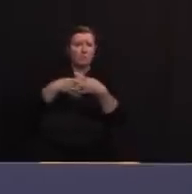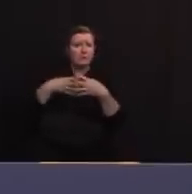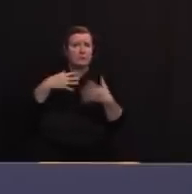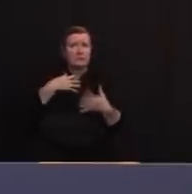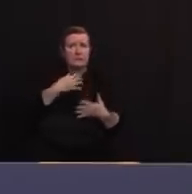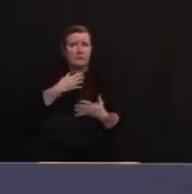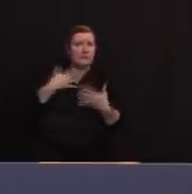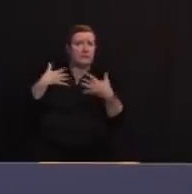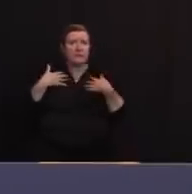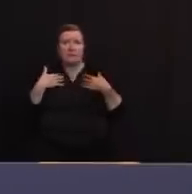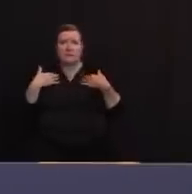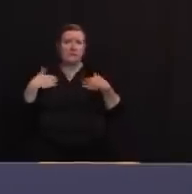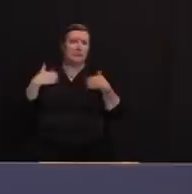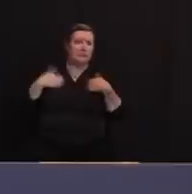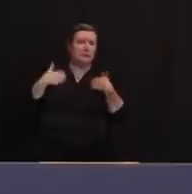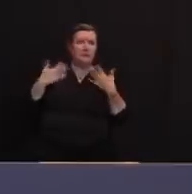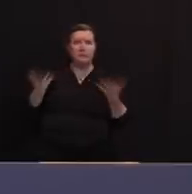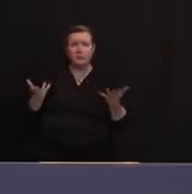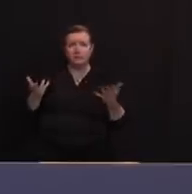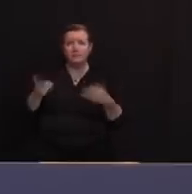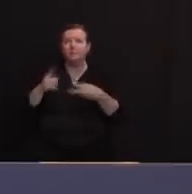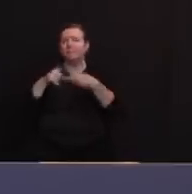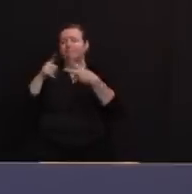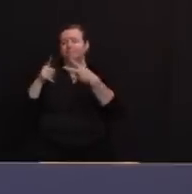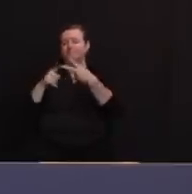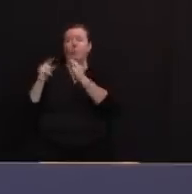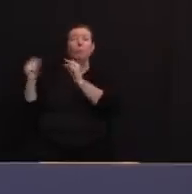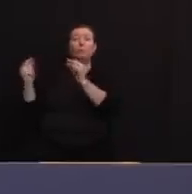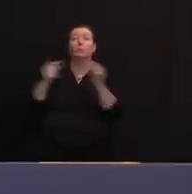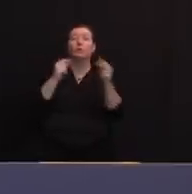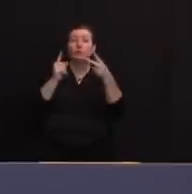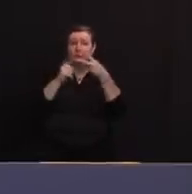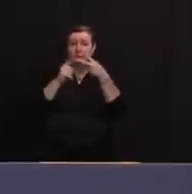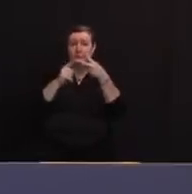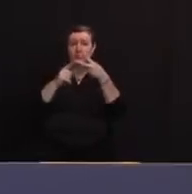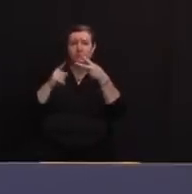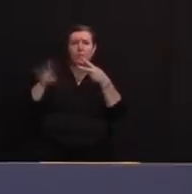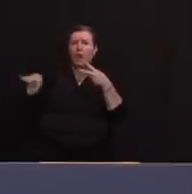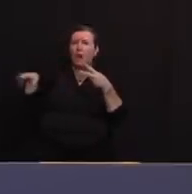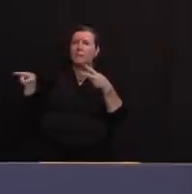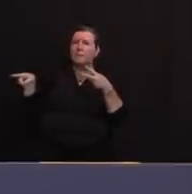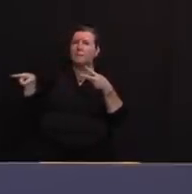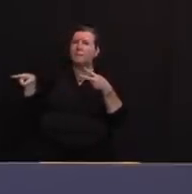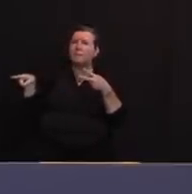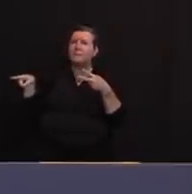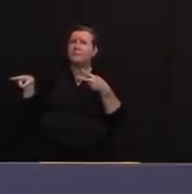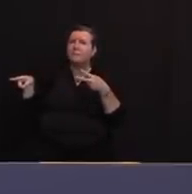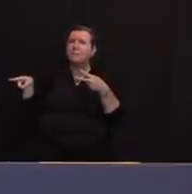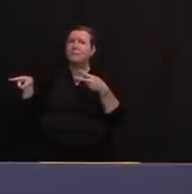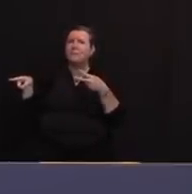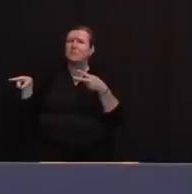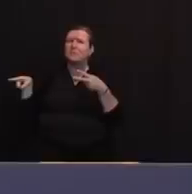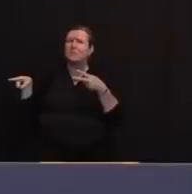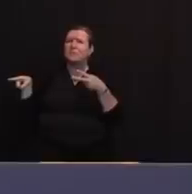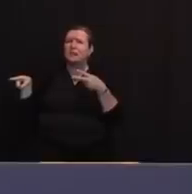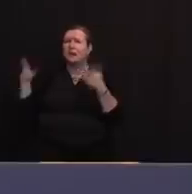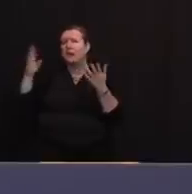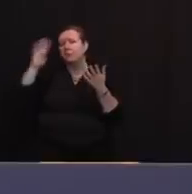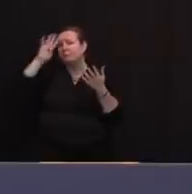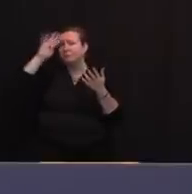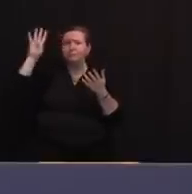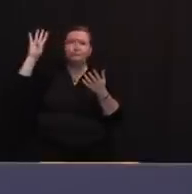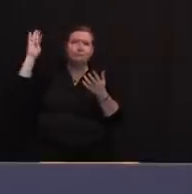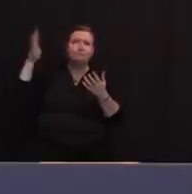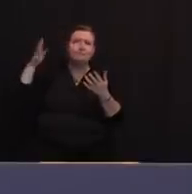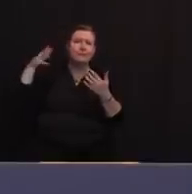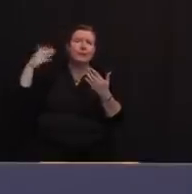age. And then secondly, Eddie, this question of the myth out there that this that